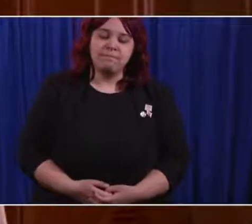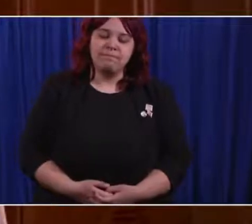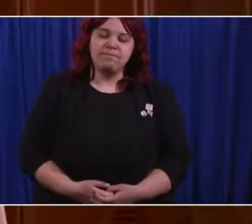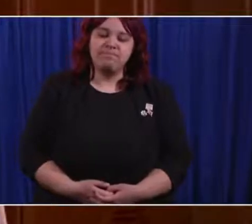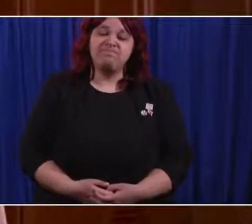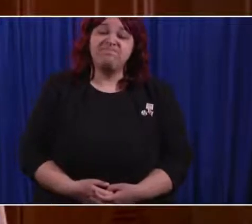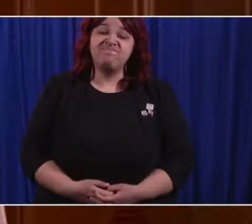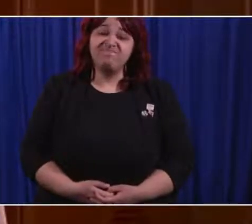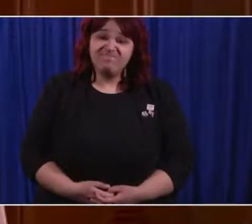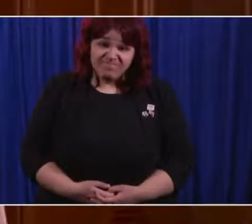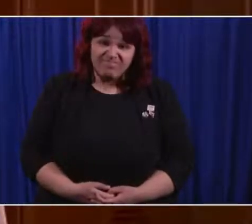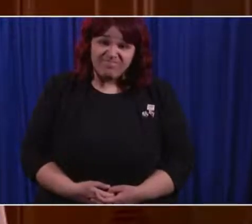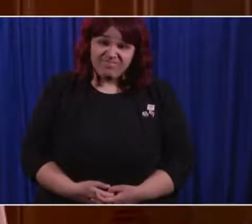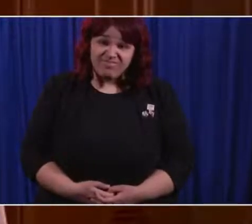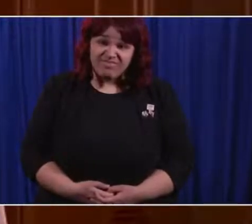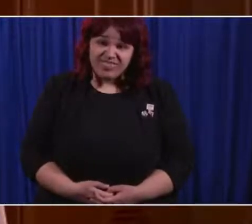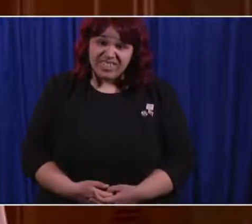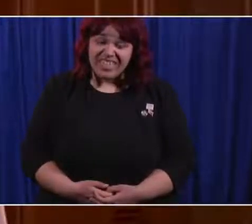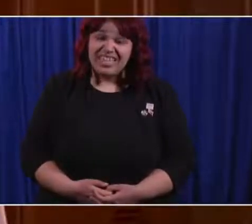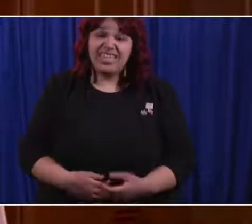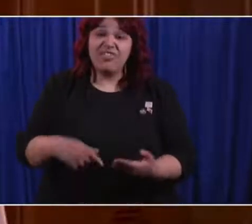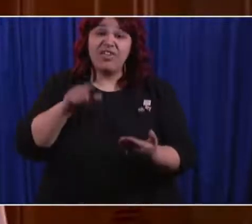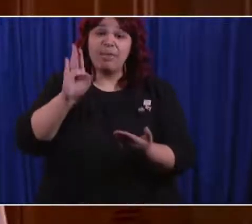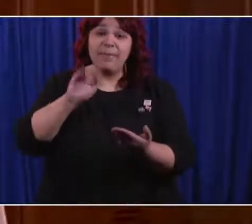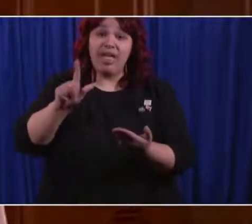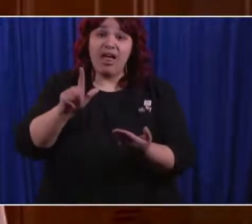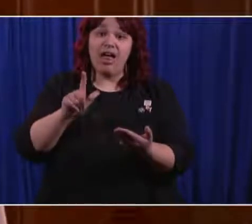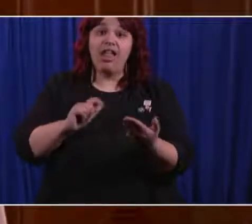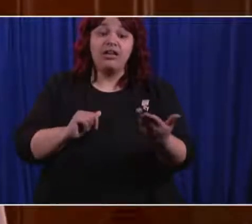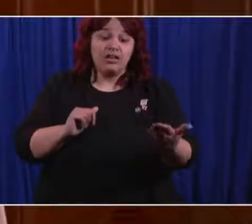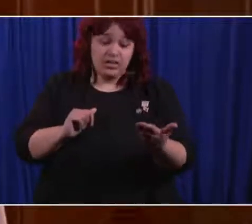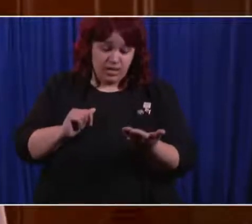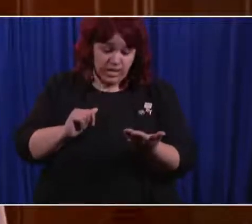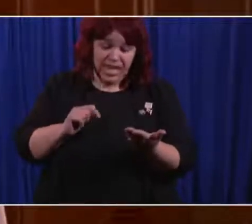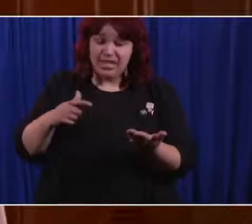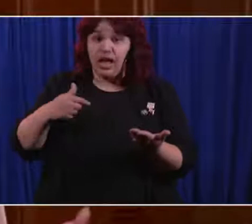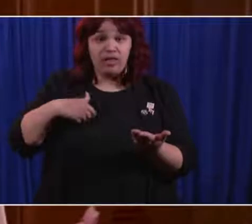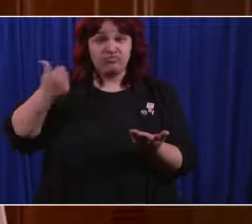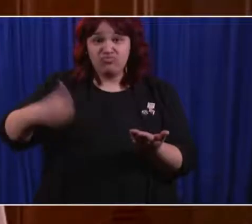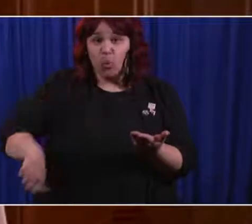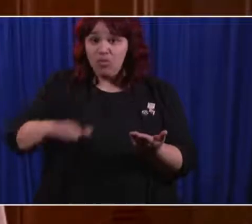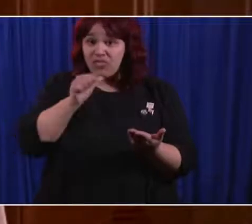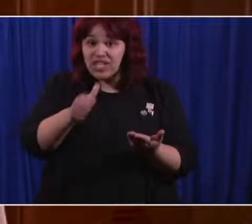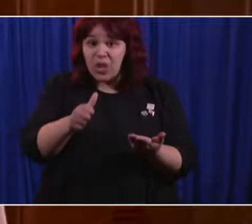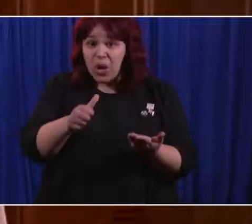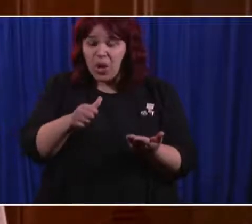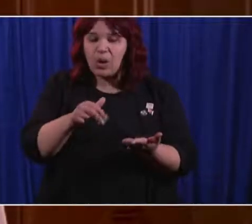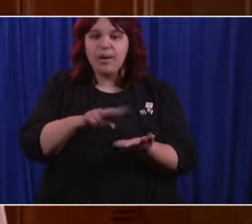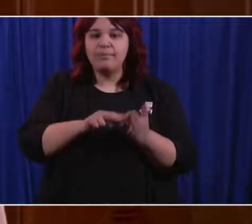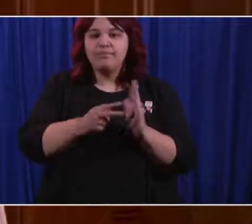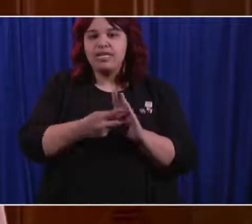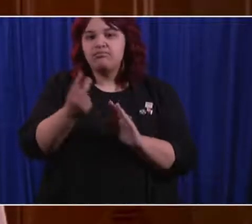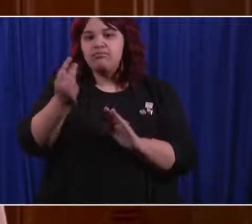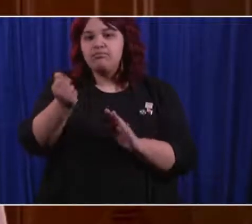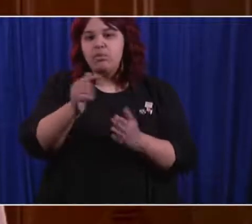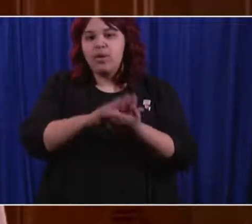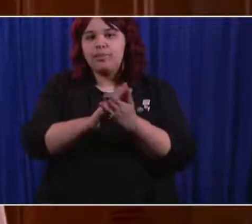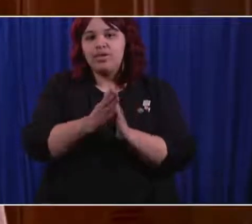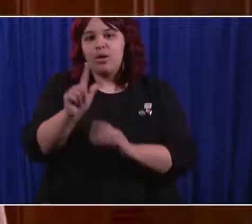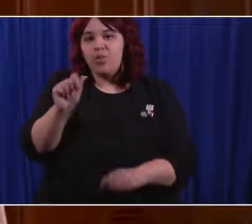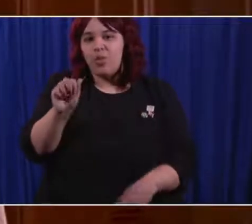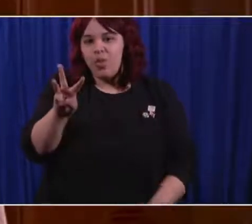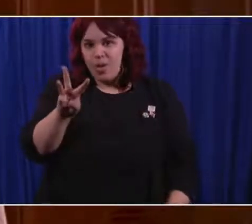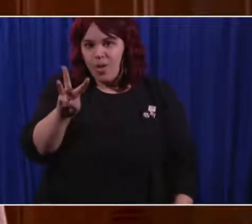if the bill is not vetoed, then it becomes law. So, I will have to veto the bill tomorrow. I think the